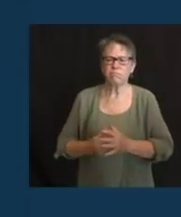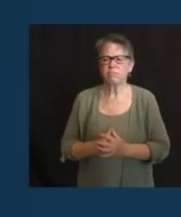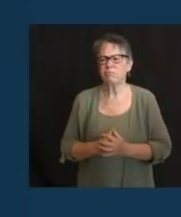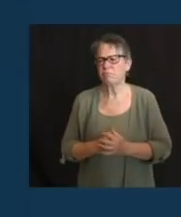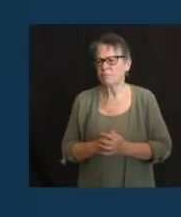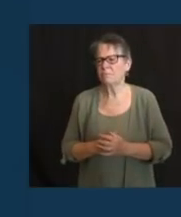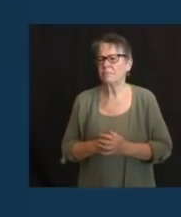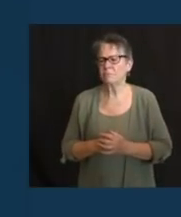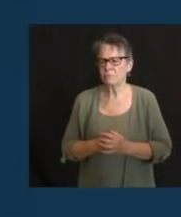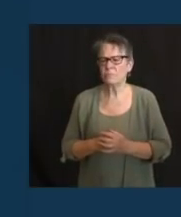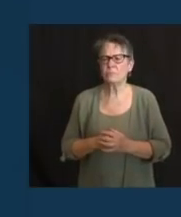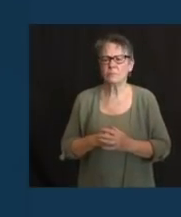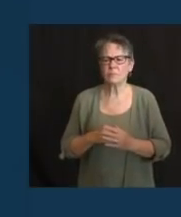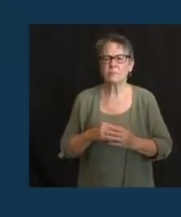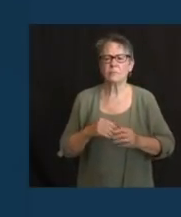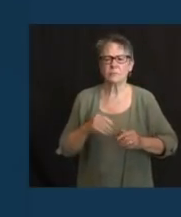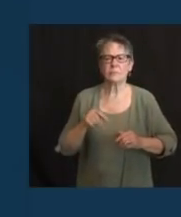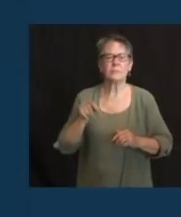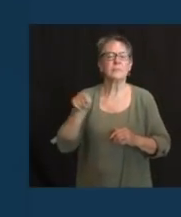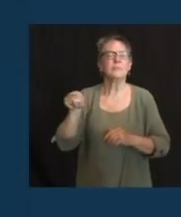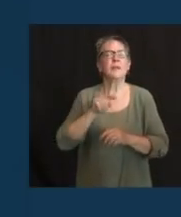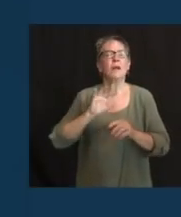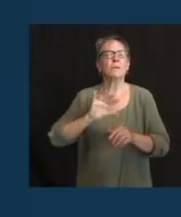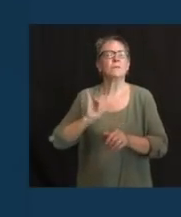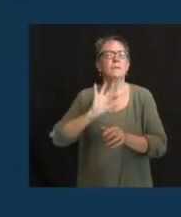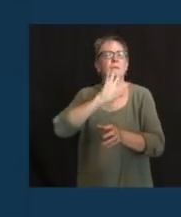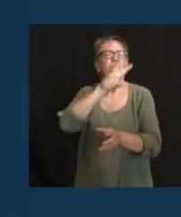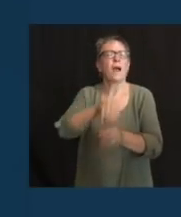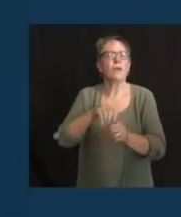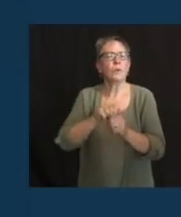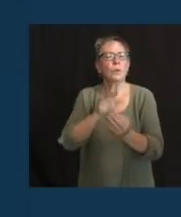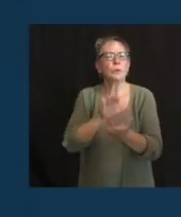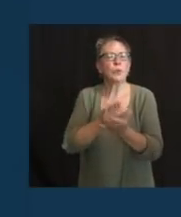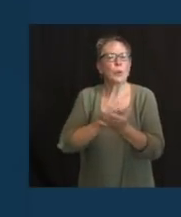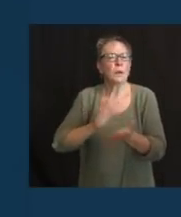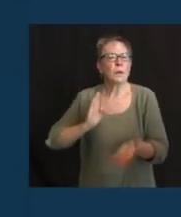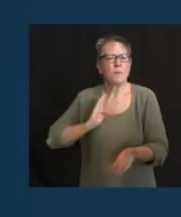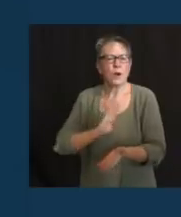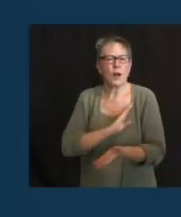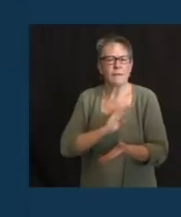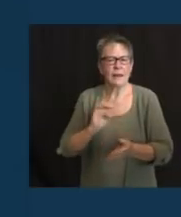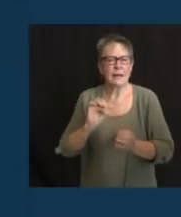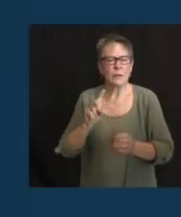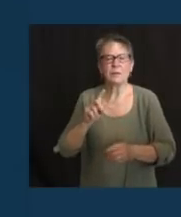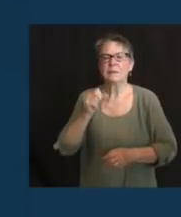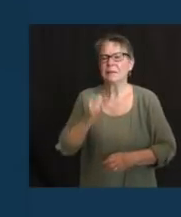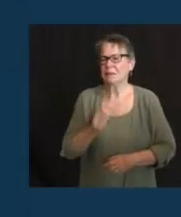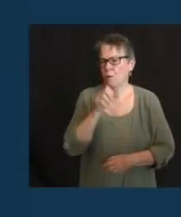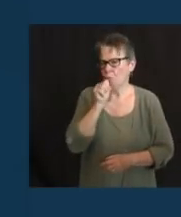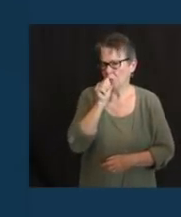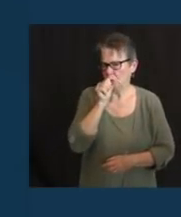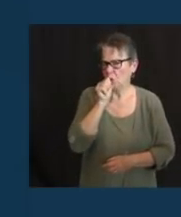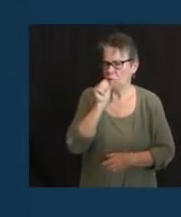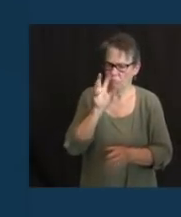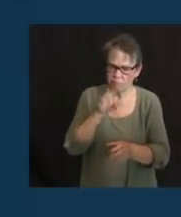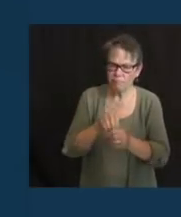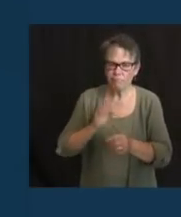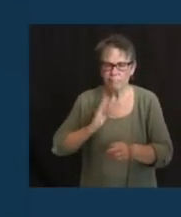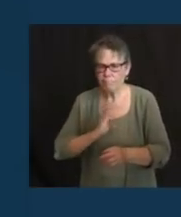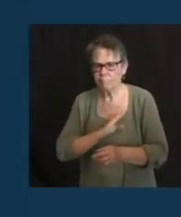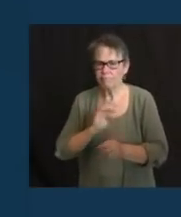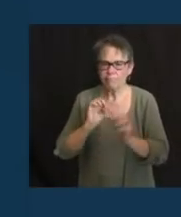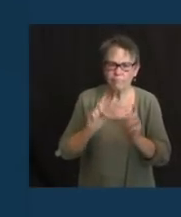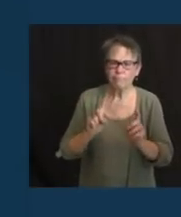Education in 2014. He is survived by his wife Lillian, with whom I had the great honor of